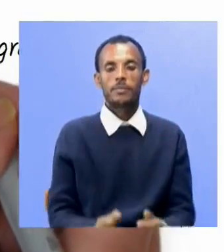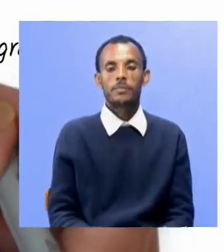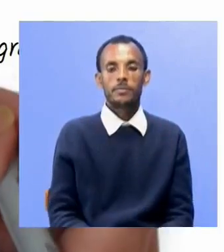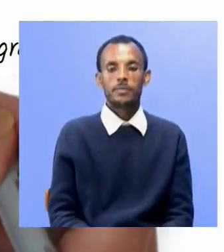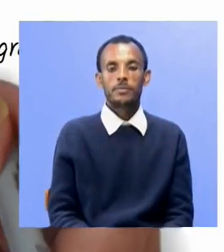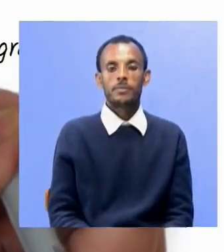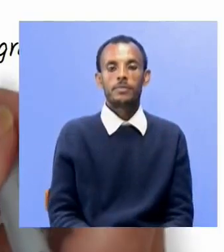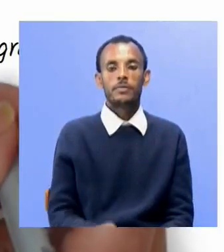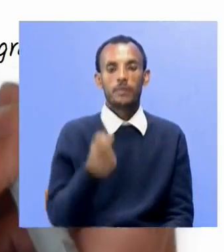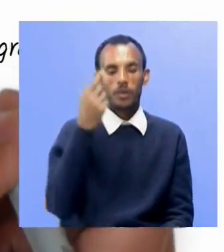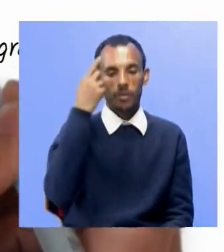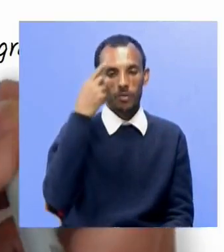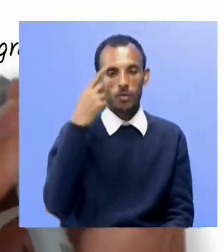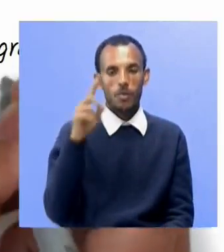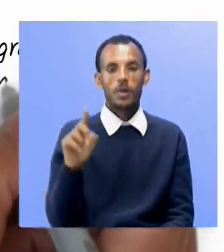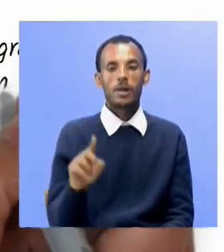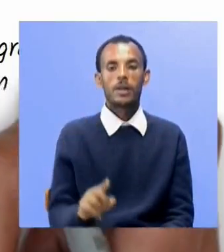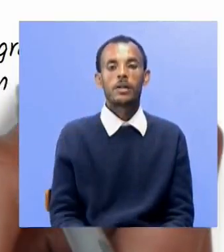for